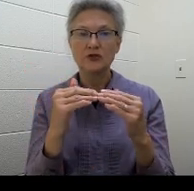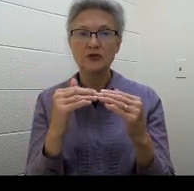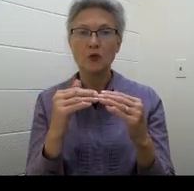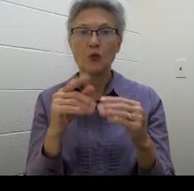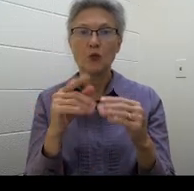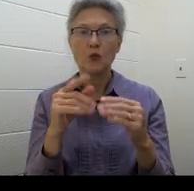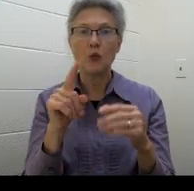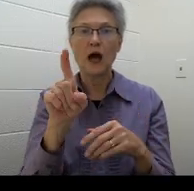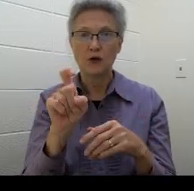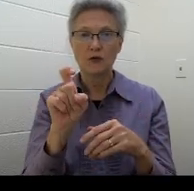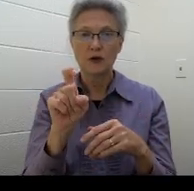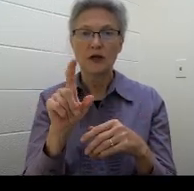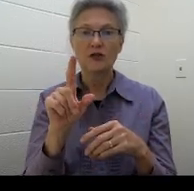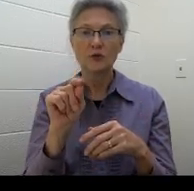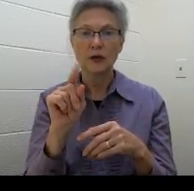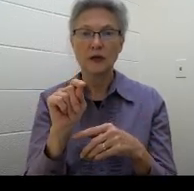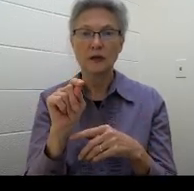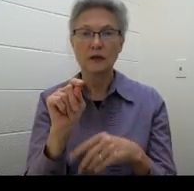120.